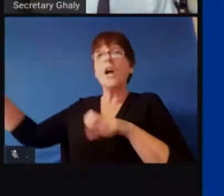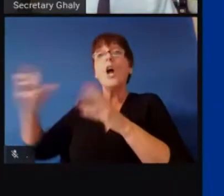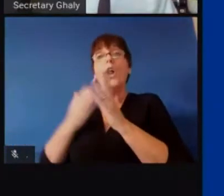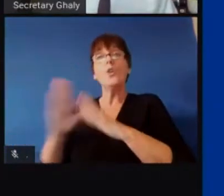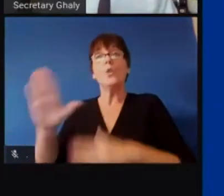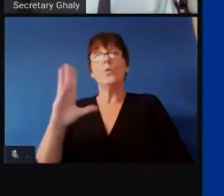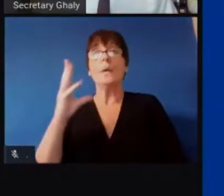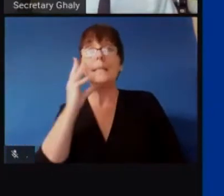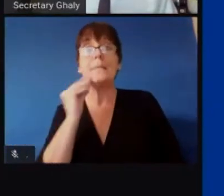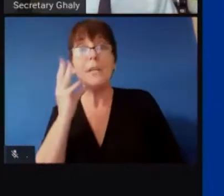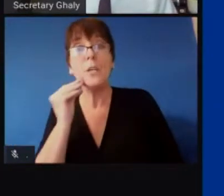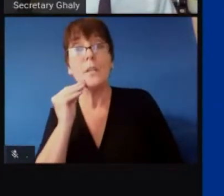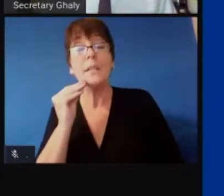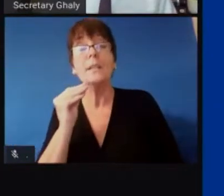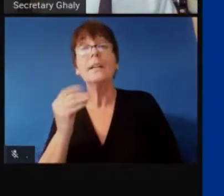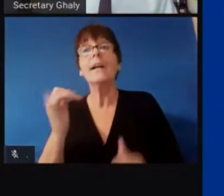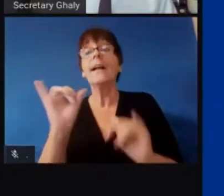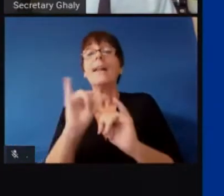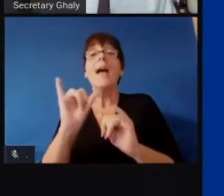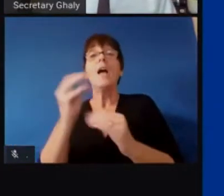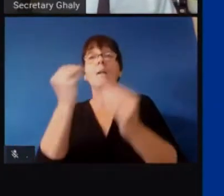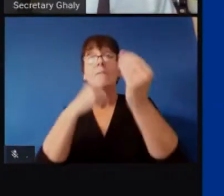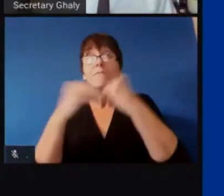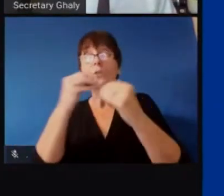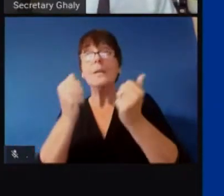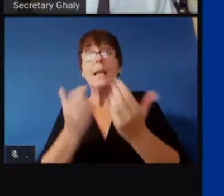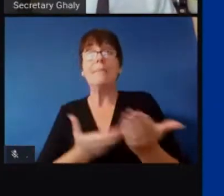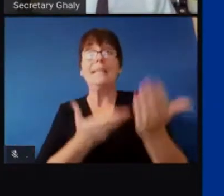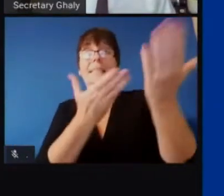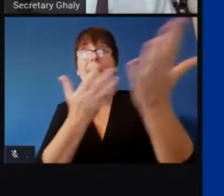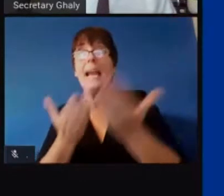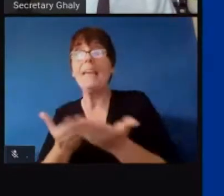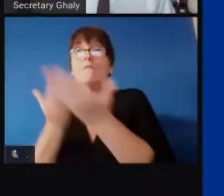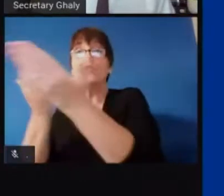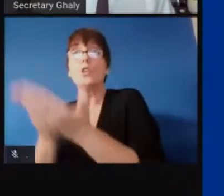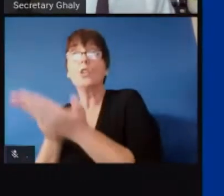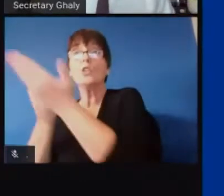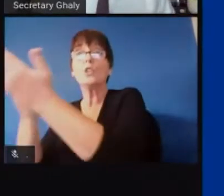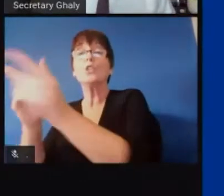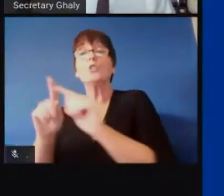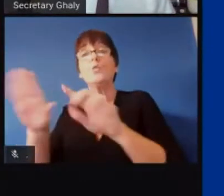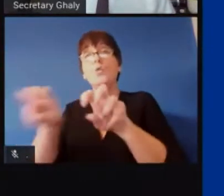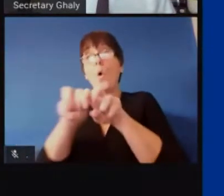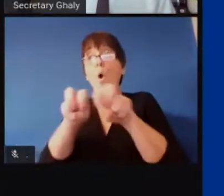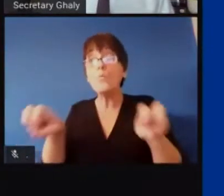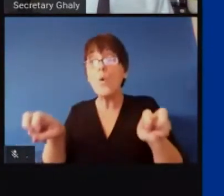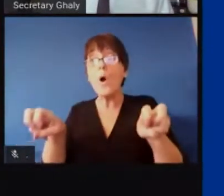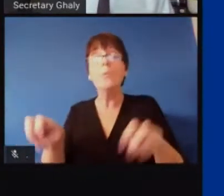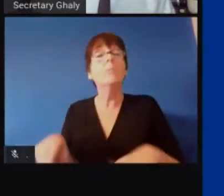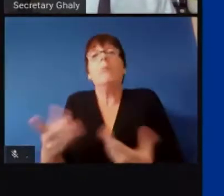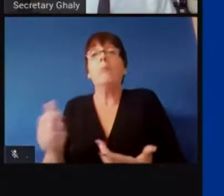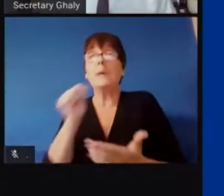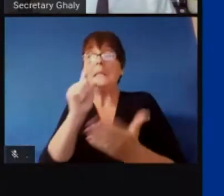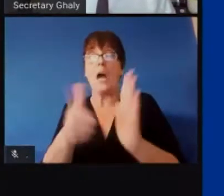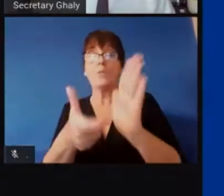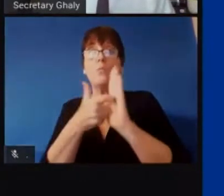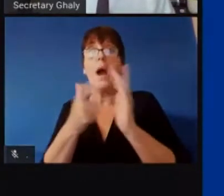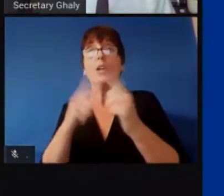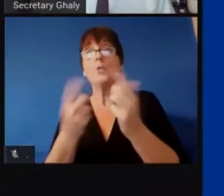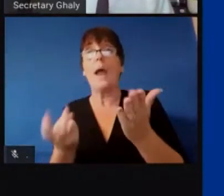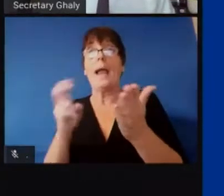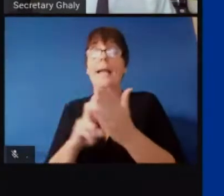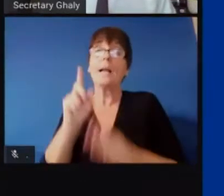experience, where concession can be delivered to the row, for example, and it doesn't require you to get